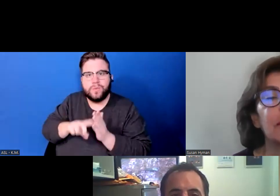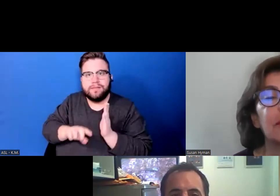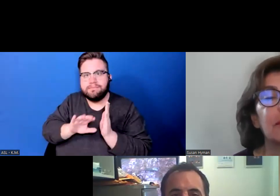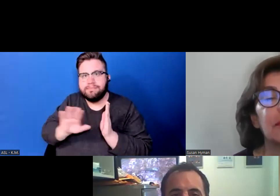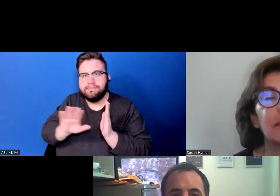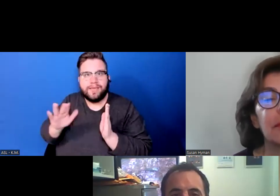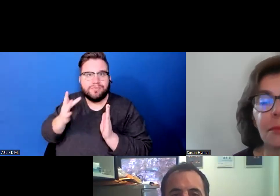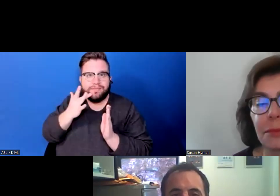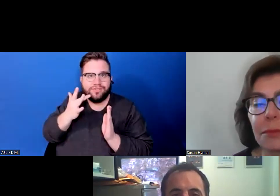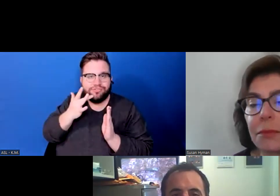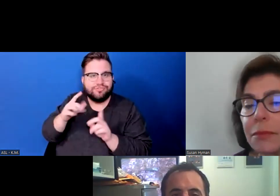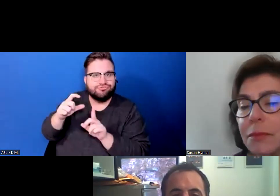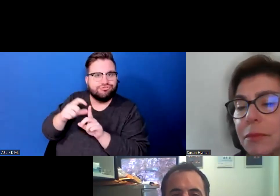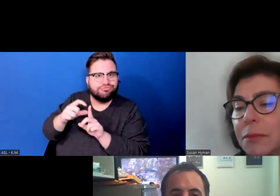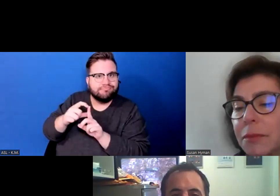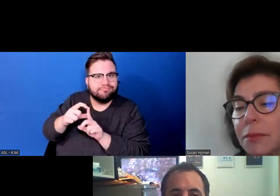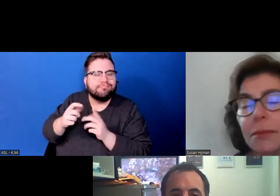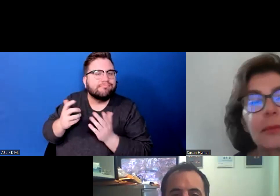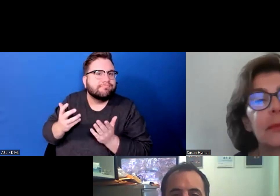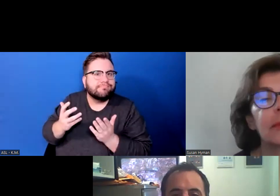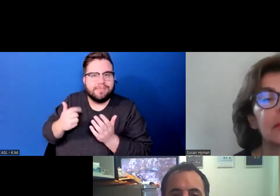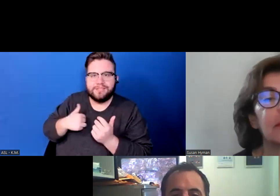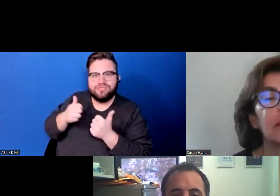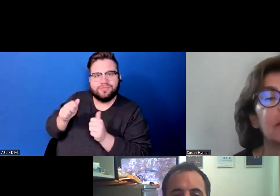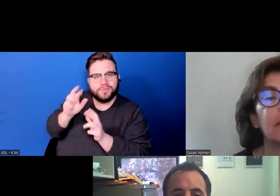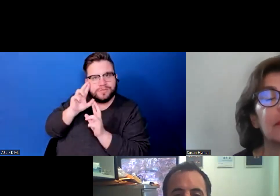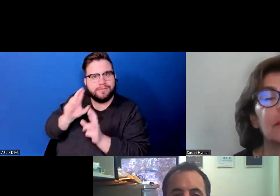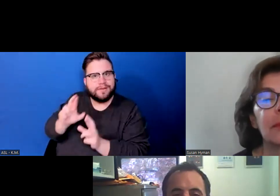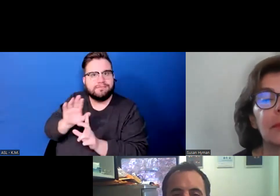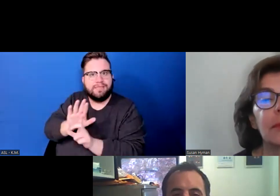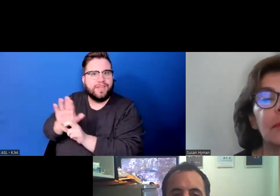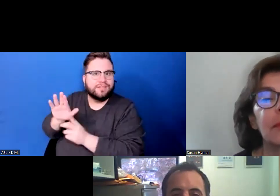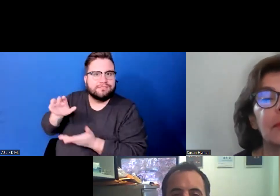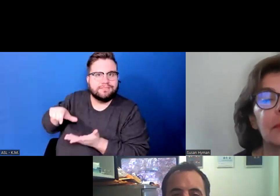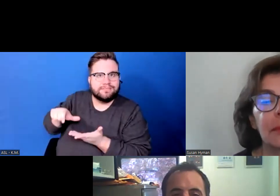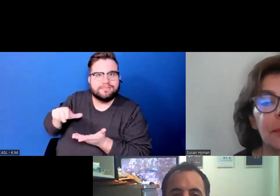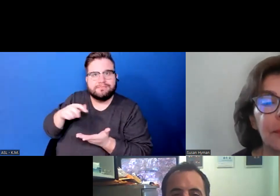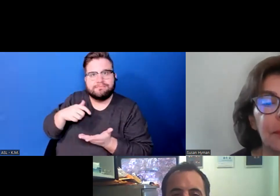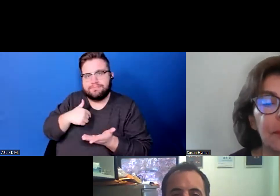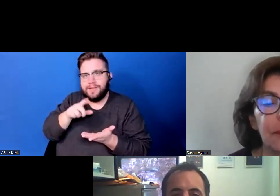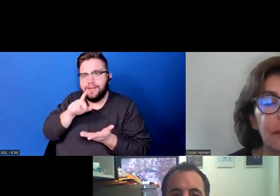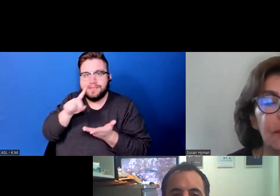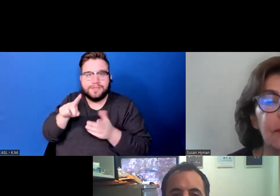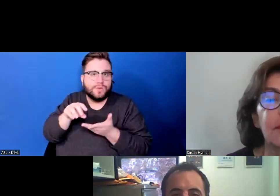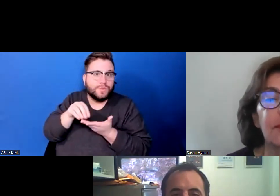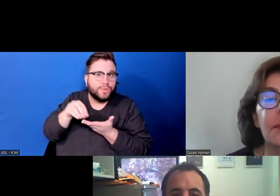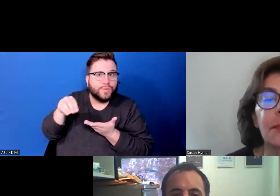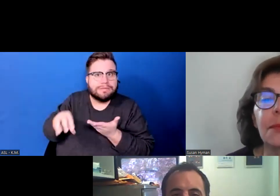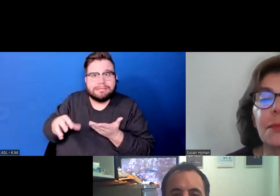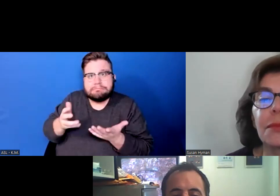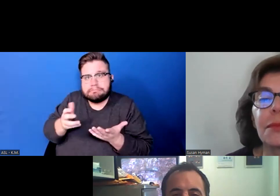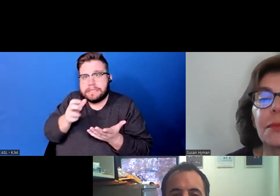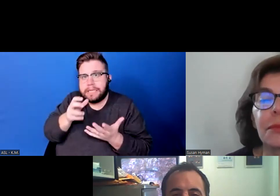mix. And I just try to be respectful of that. As a student, I don't have a lot of control over